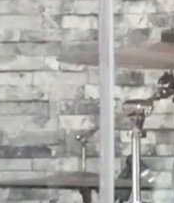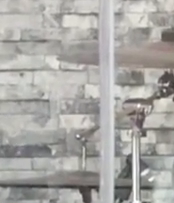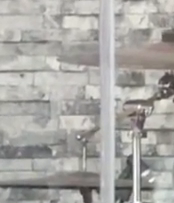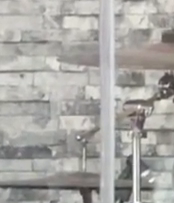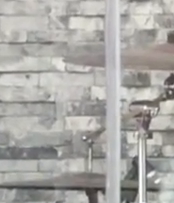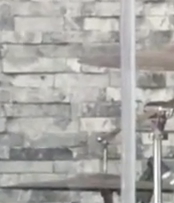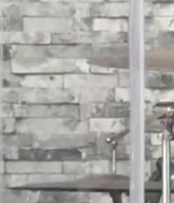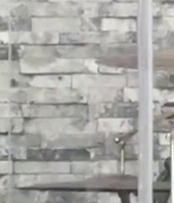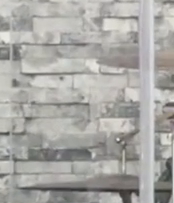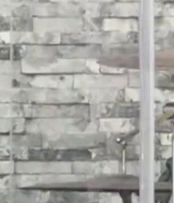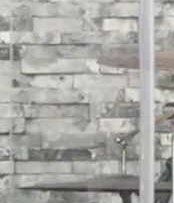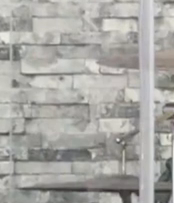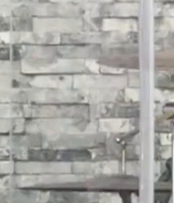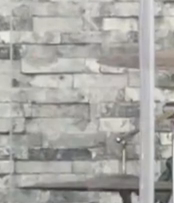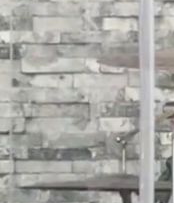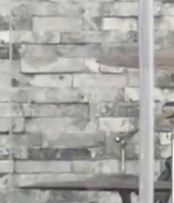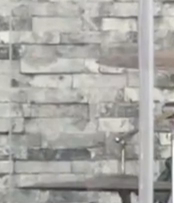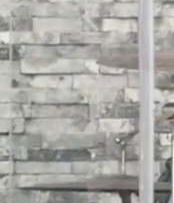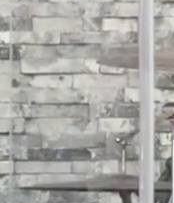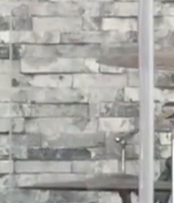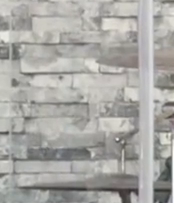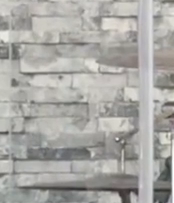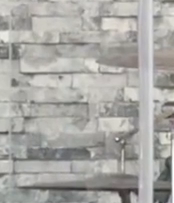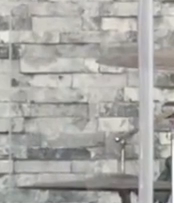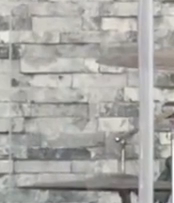Bible called Paul. And